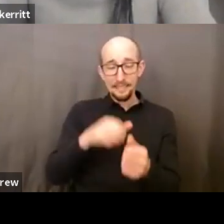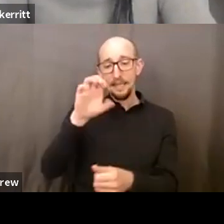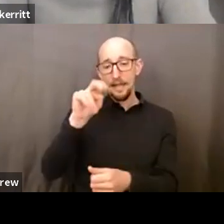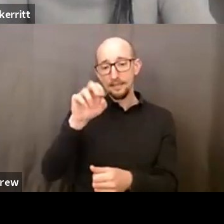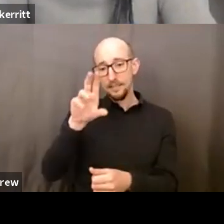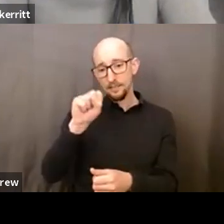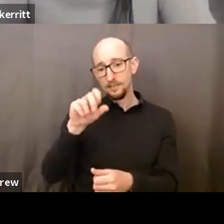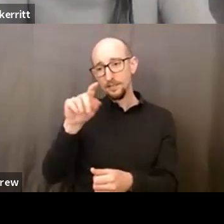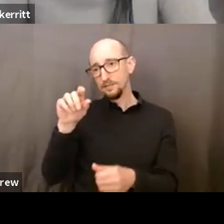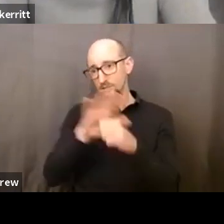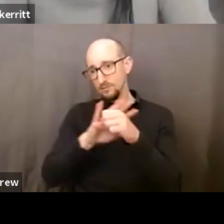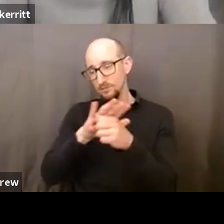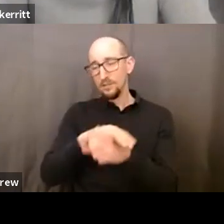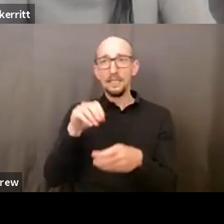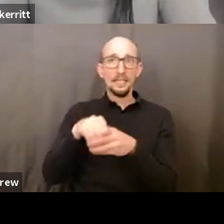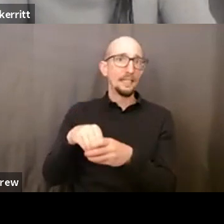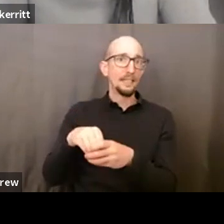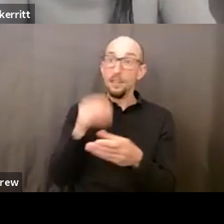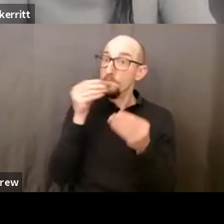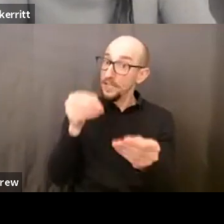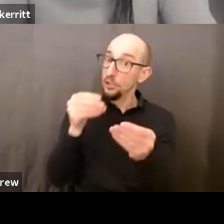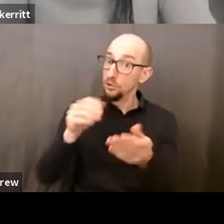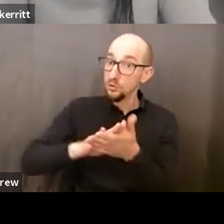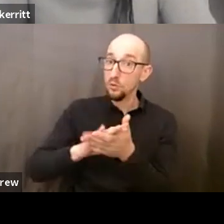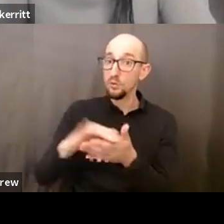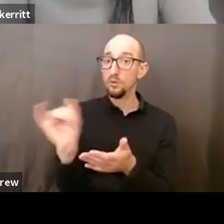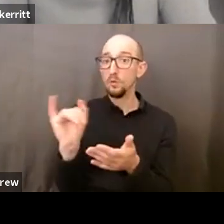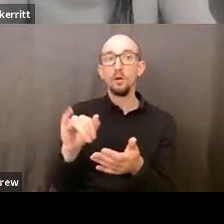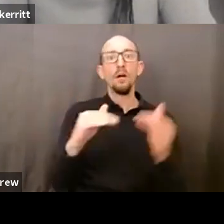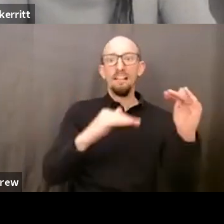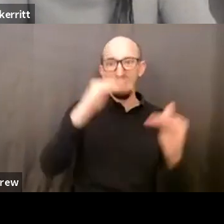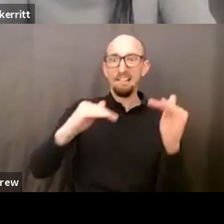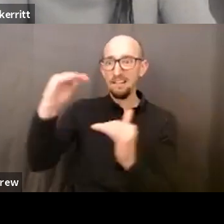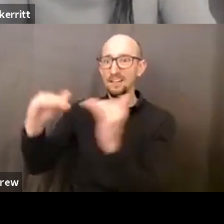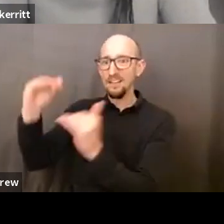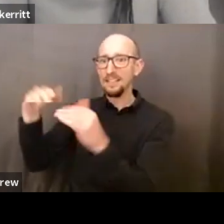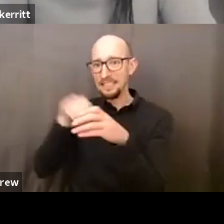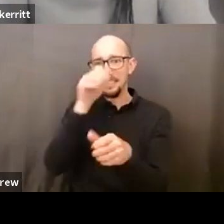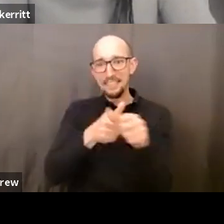schools. It takes the stigma out of not getting an invite.